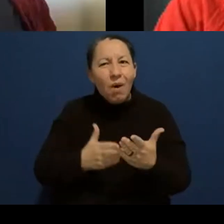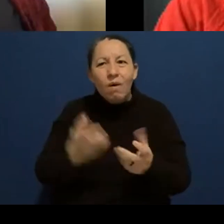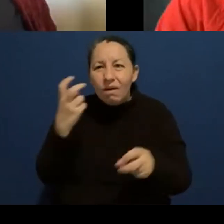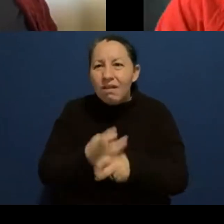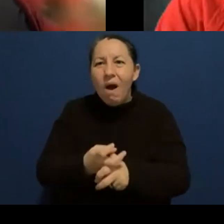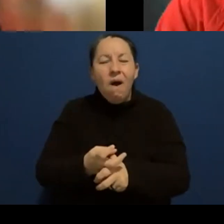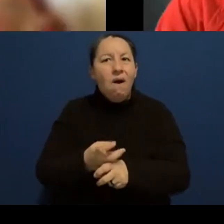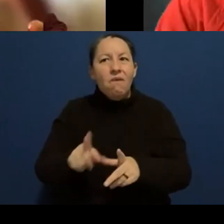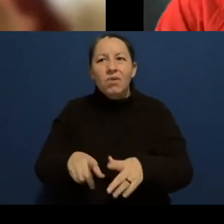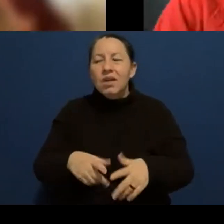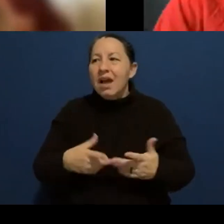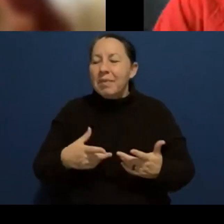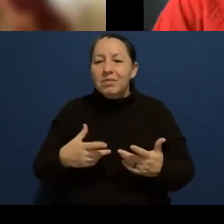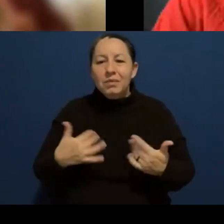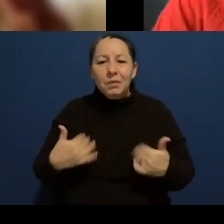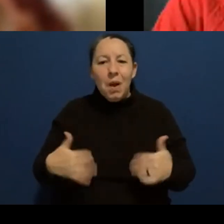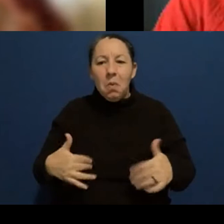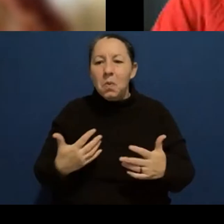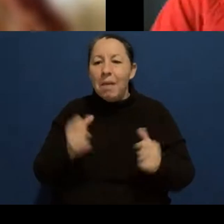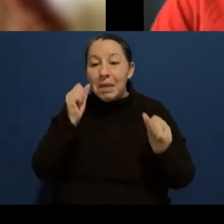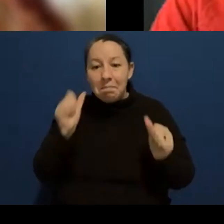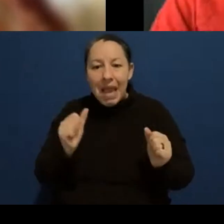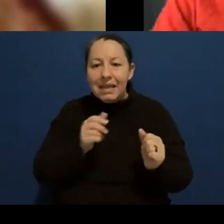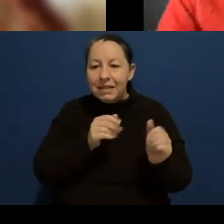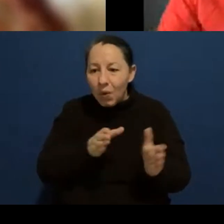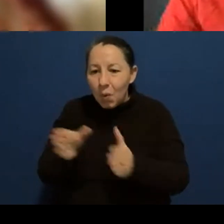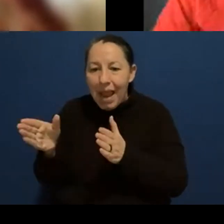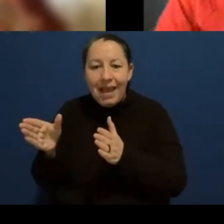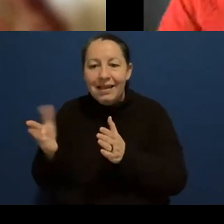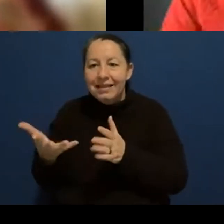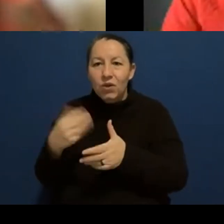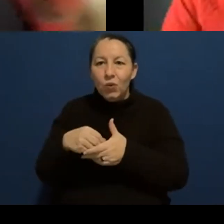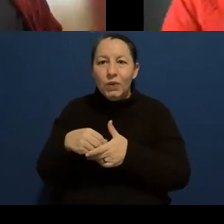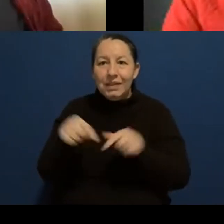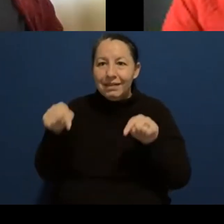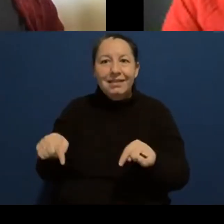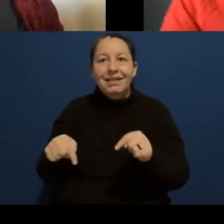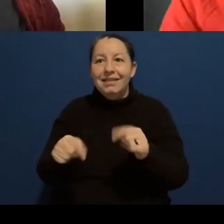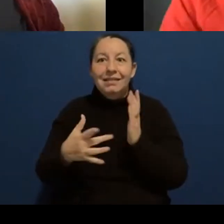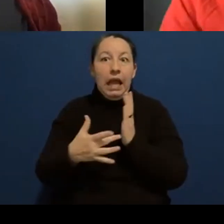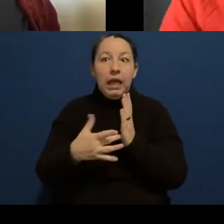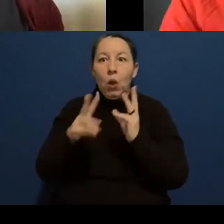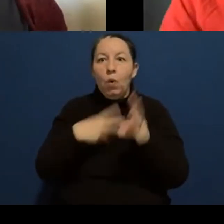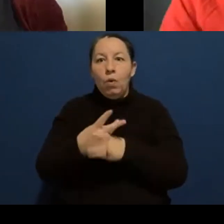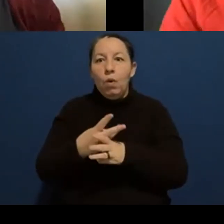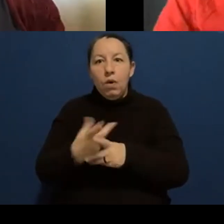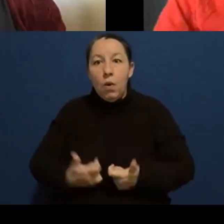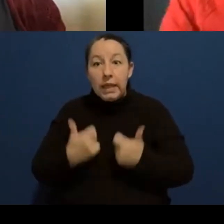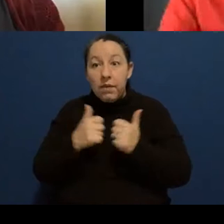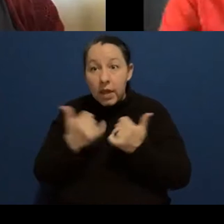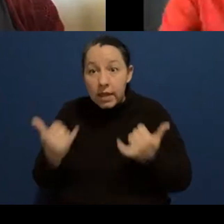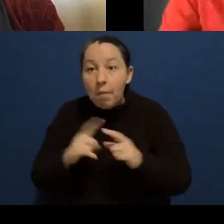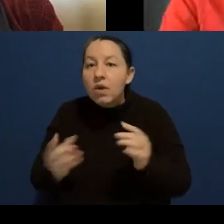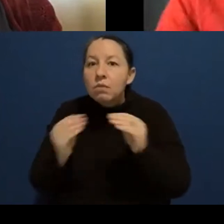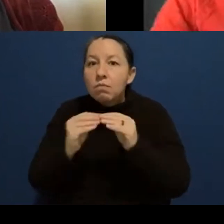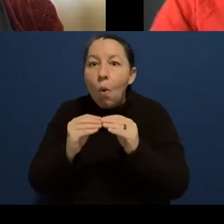with. And there's amazing avenues that have come with this digital world that we live in right now, but it is harder when you're not able to, you know,